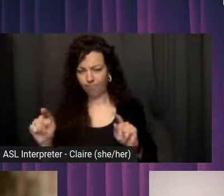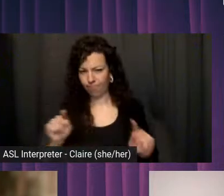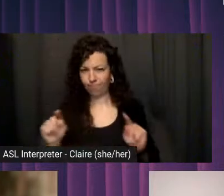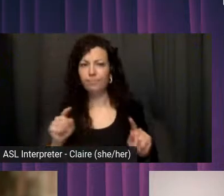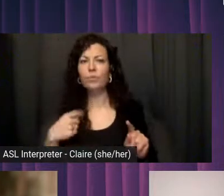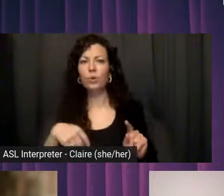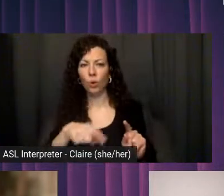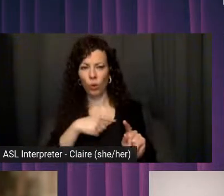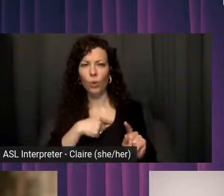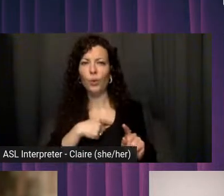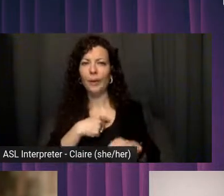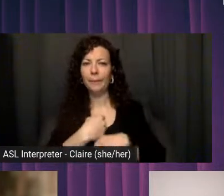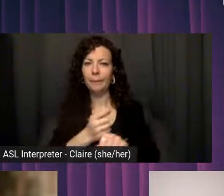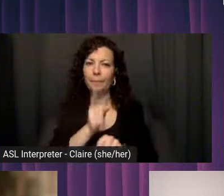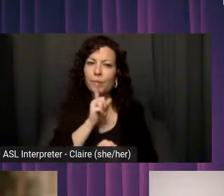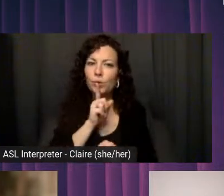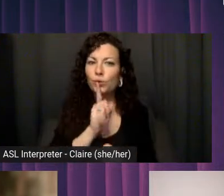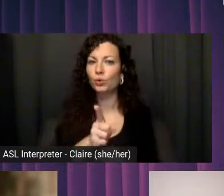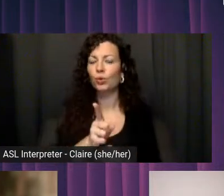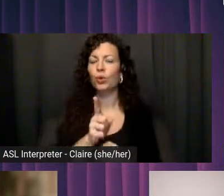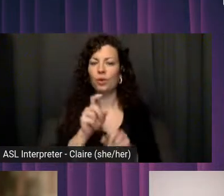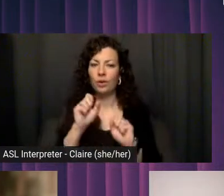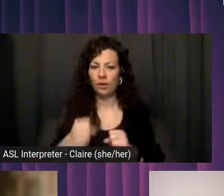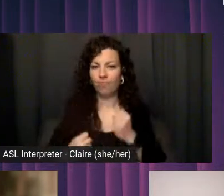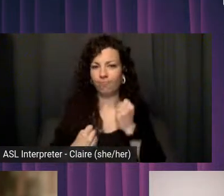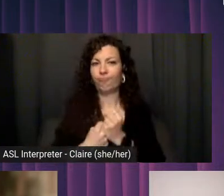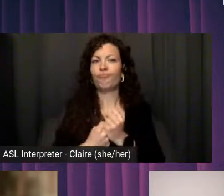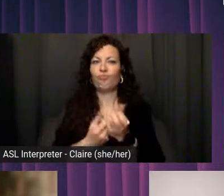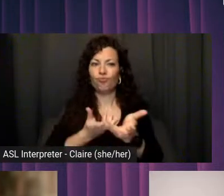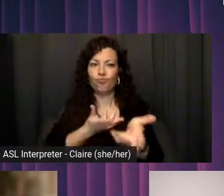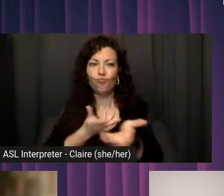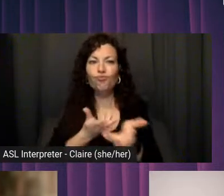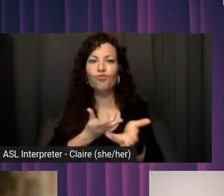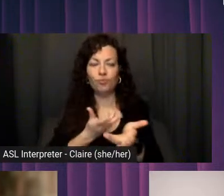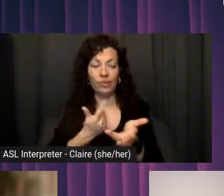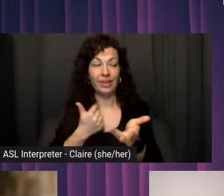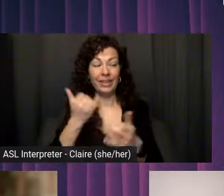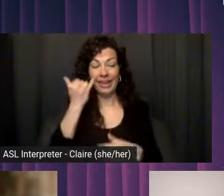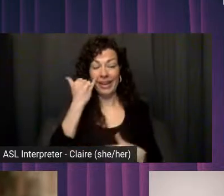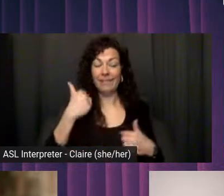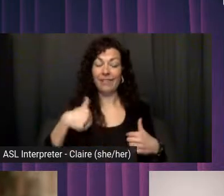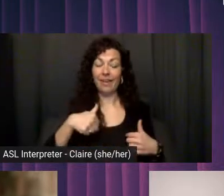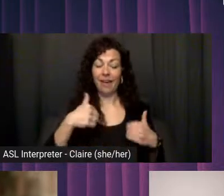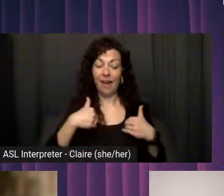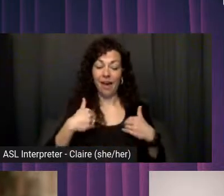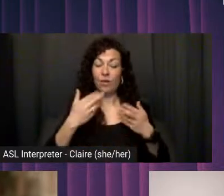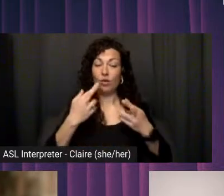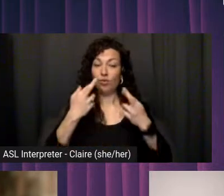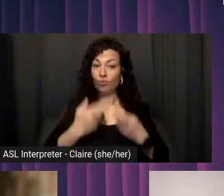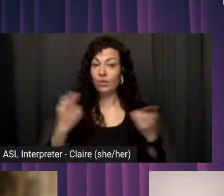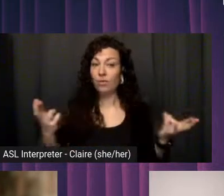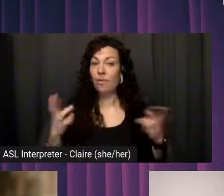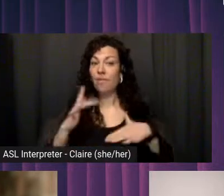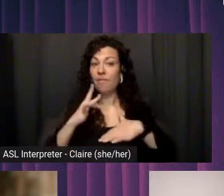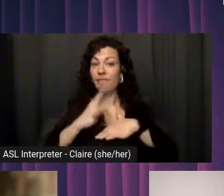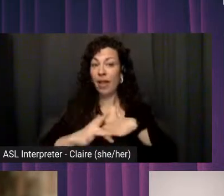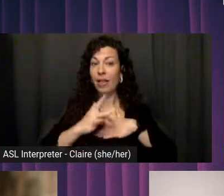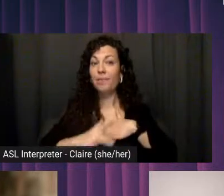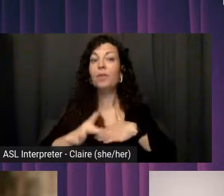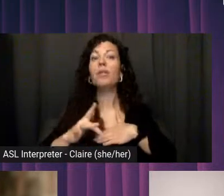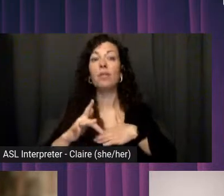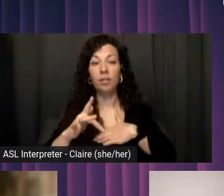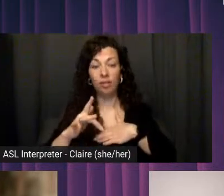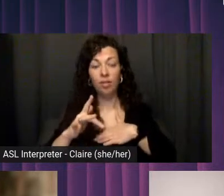pap smear being sent for someone identified as male. So having the resources available to make sure that there aren't, you know, bills being sent to the patient